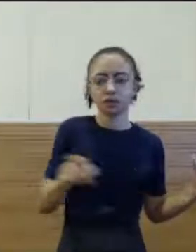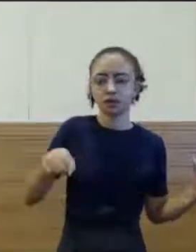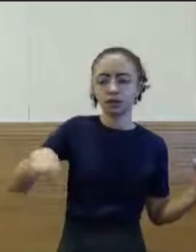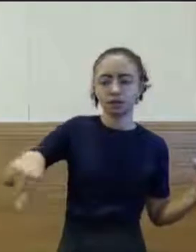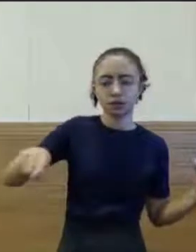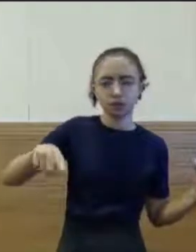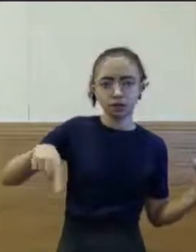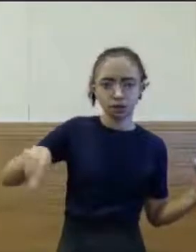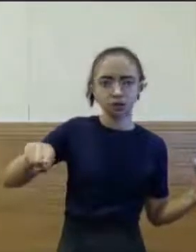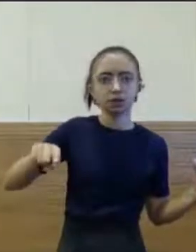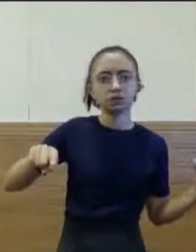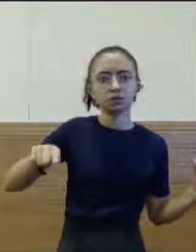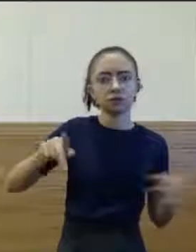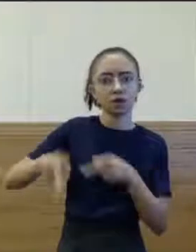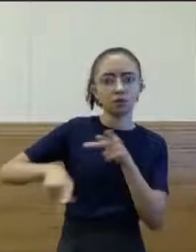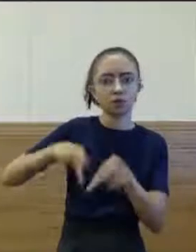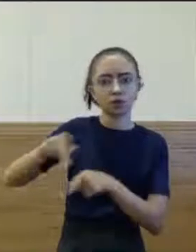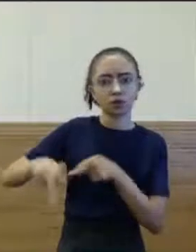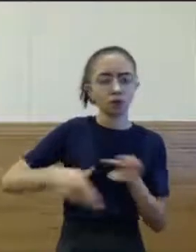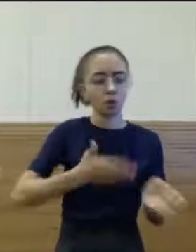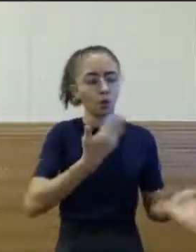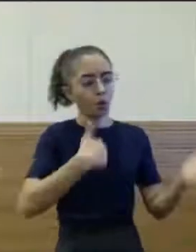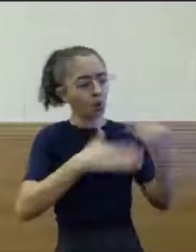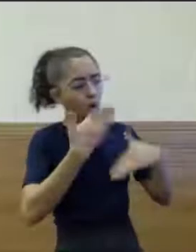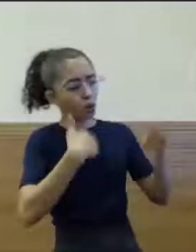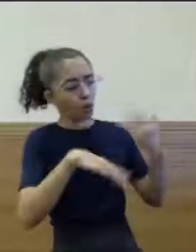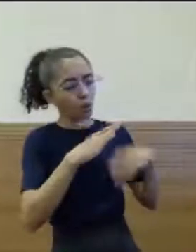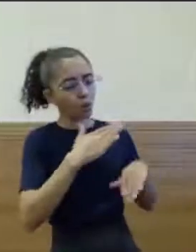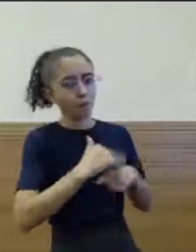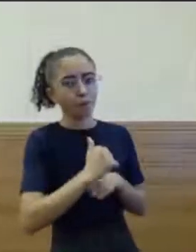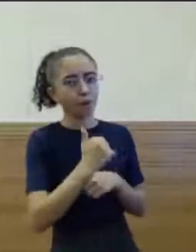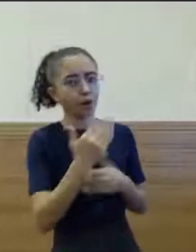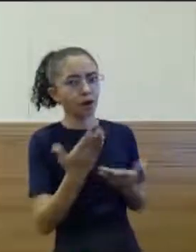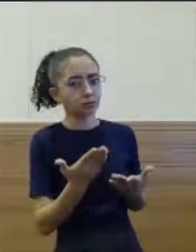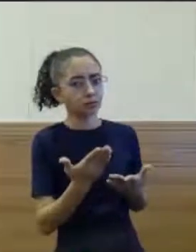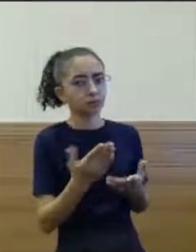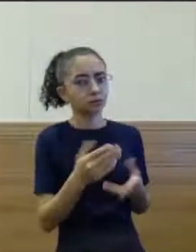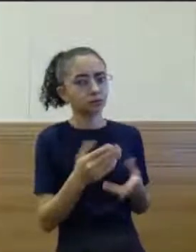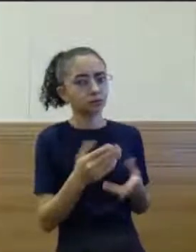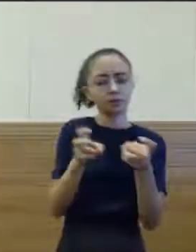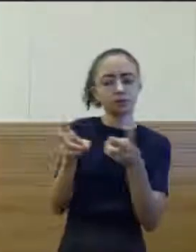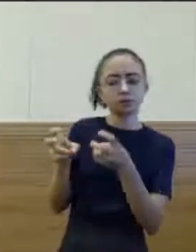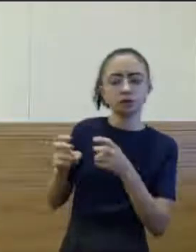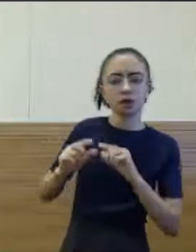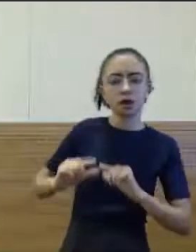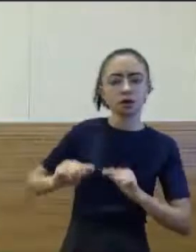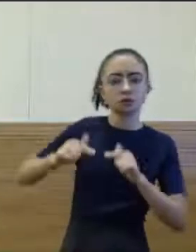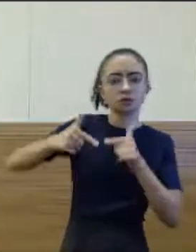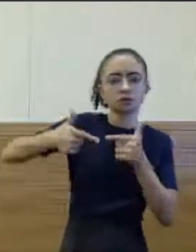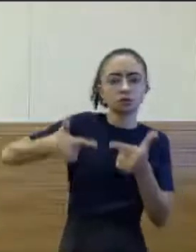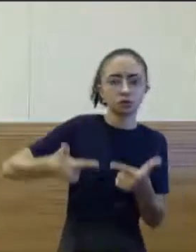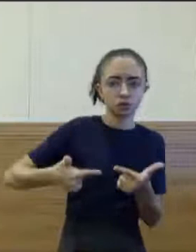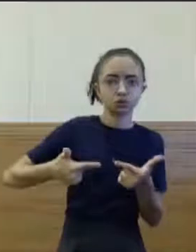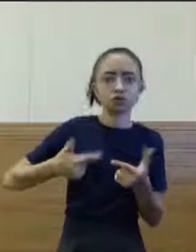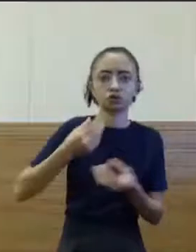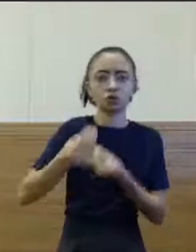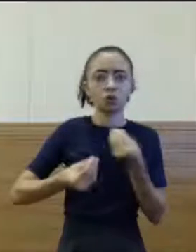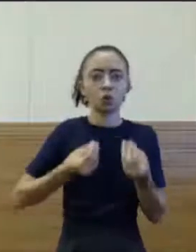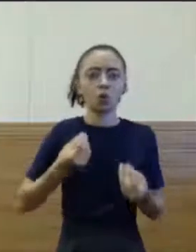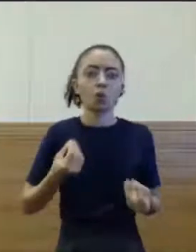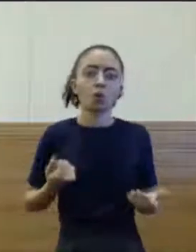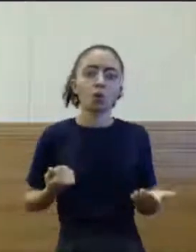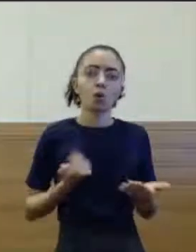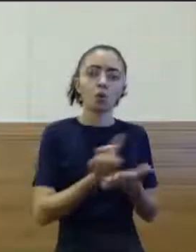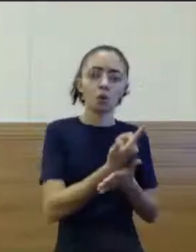possible actions is to uh, provide funding for the purchase of